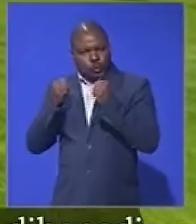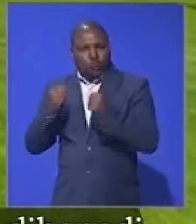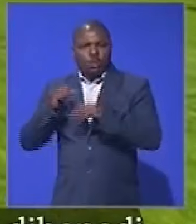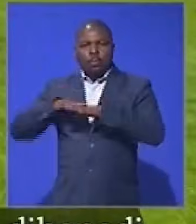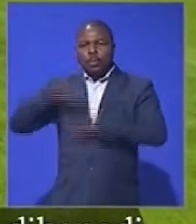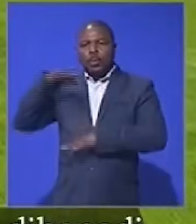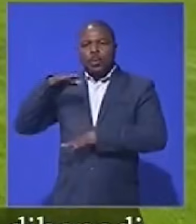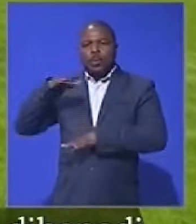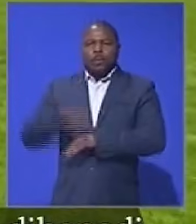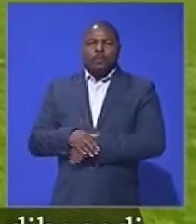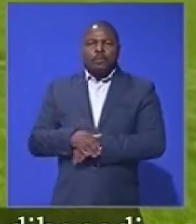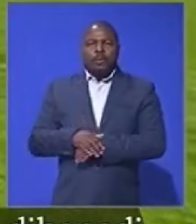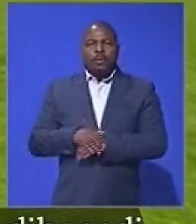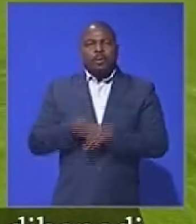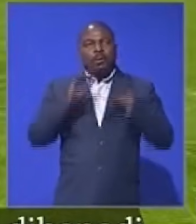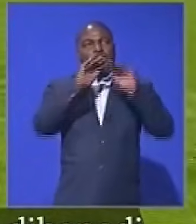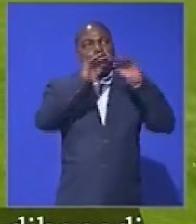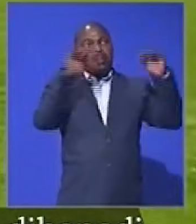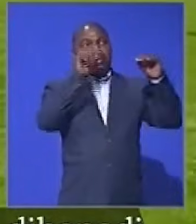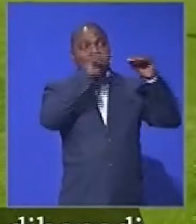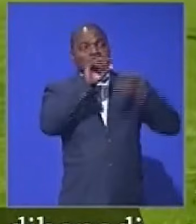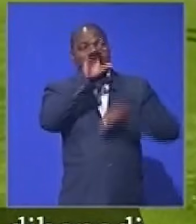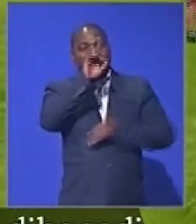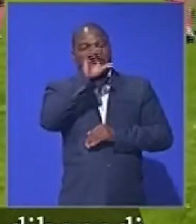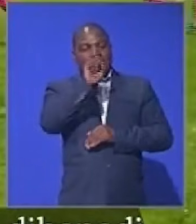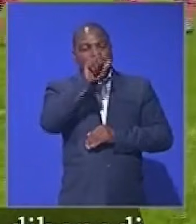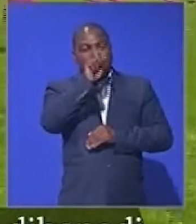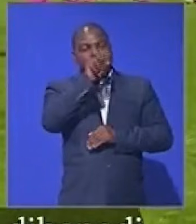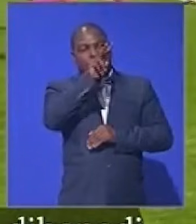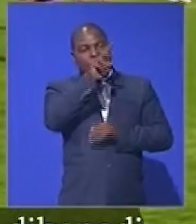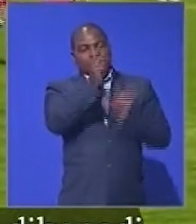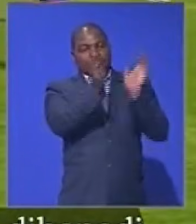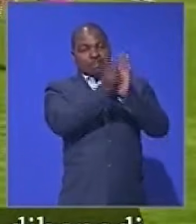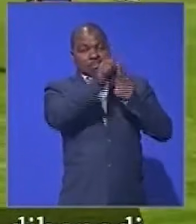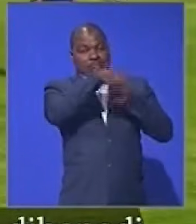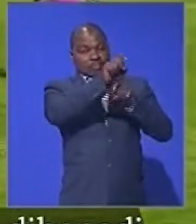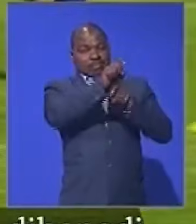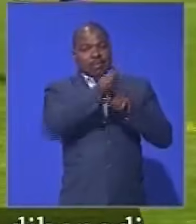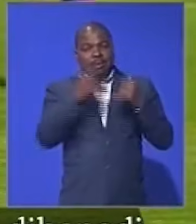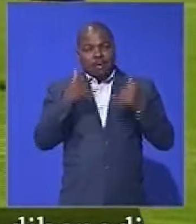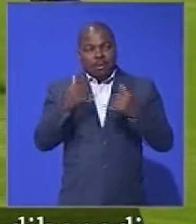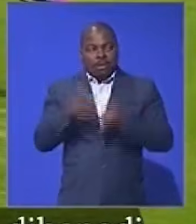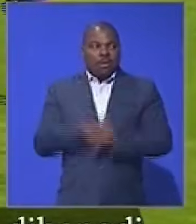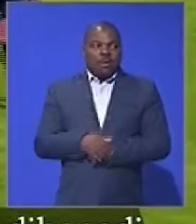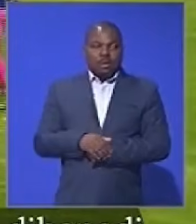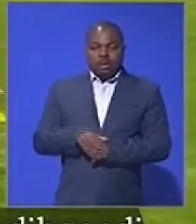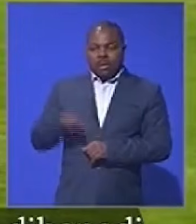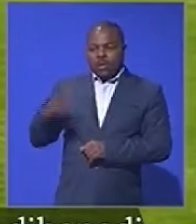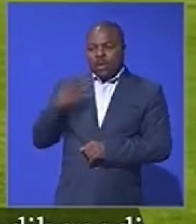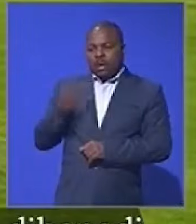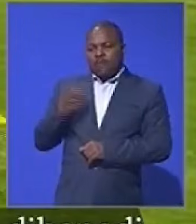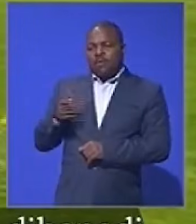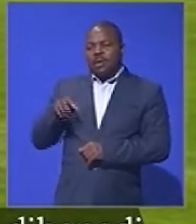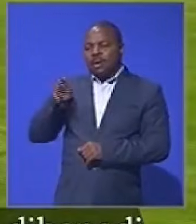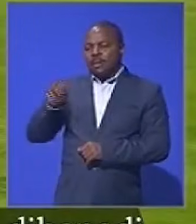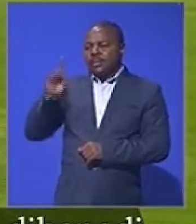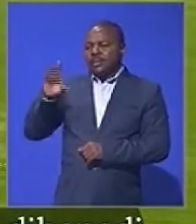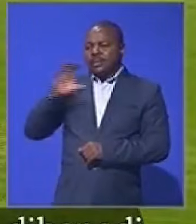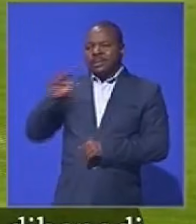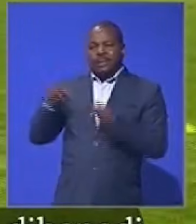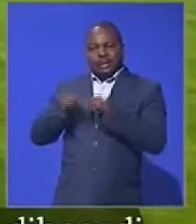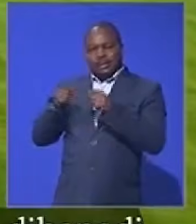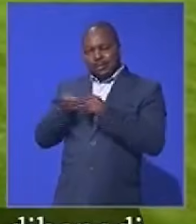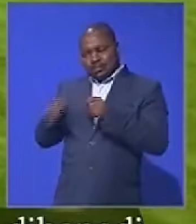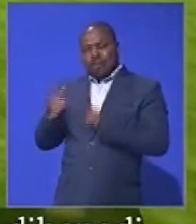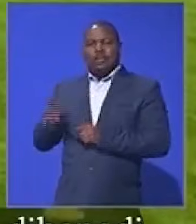gore also ge re ya ko leveleng le ya DStv Premiership re tlo ba rena le sehlopha se marekisa disc challenge sa MDC so